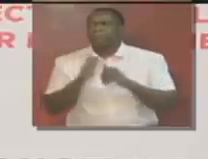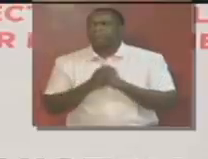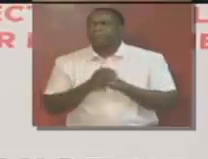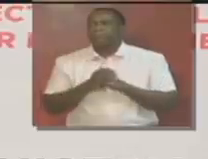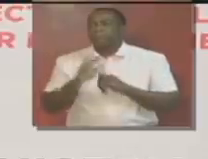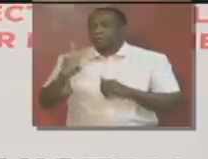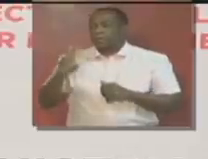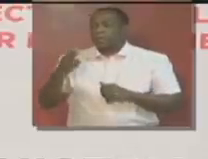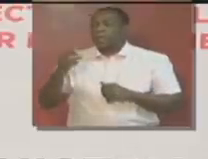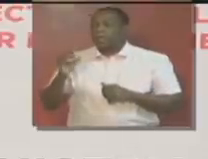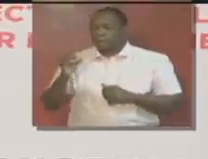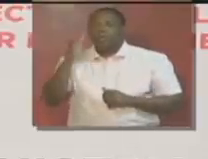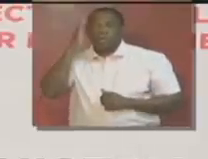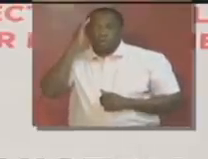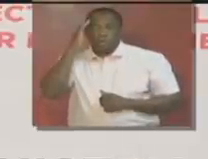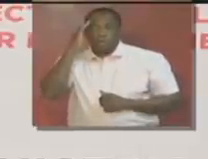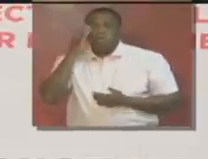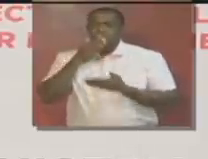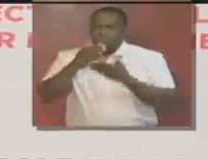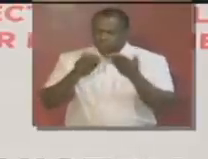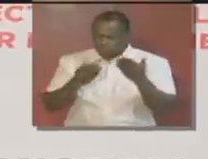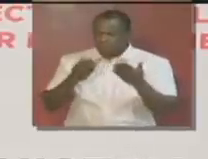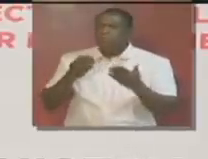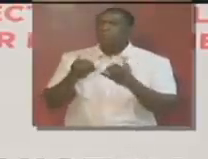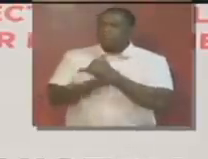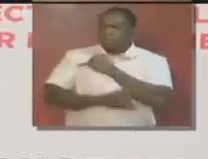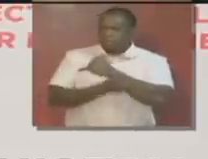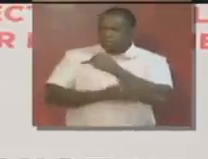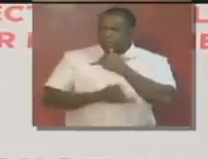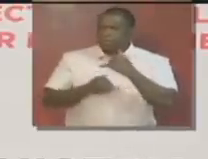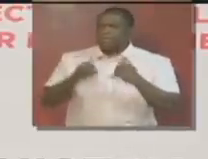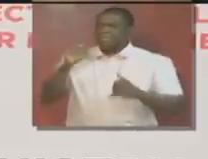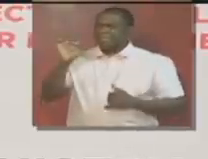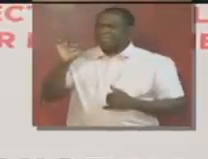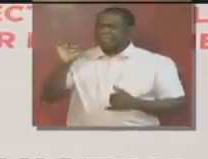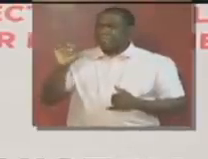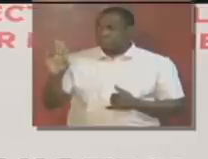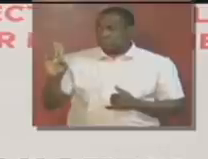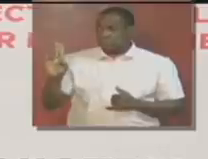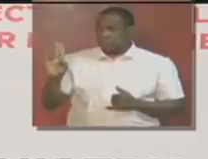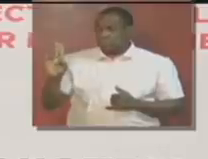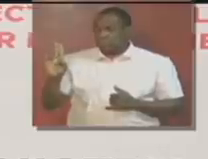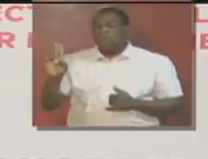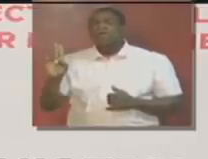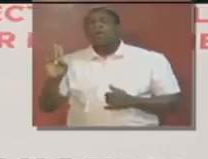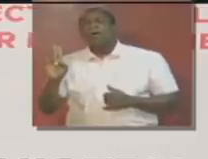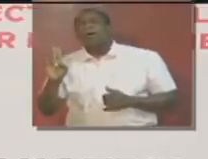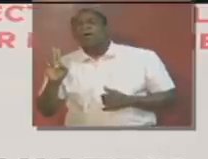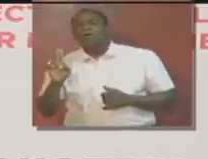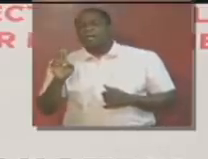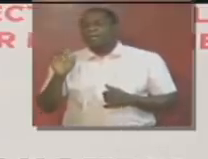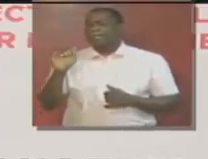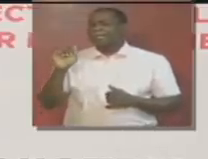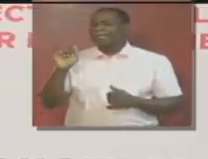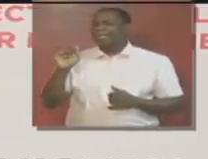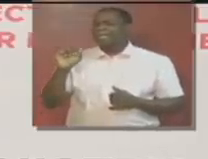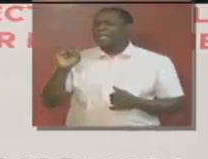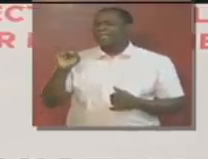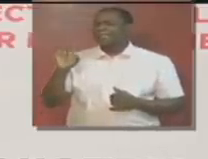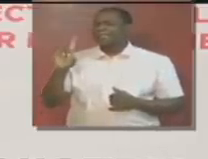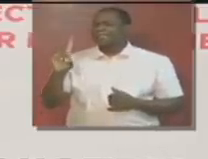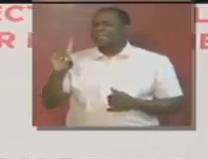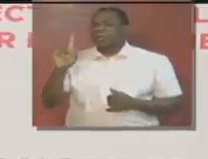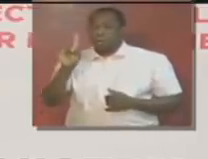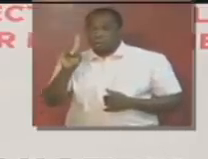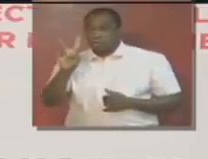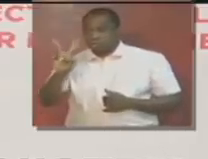European Union have suspended the use of a specific batch of AstraZeneca vaccine distributed in the European Union,